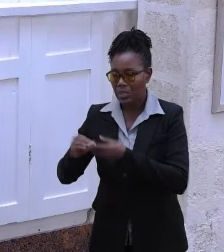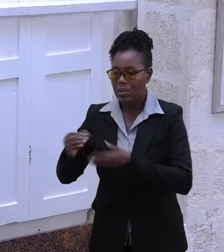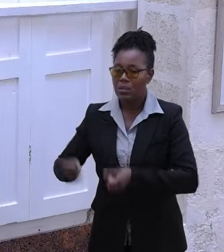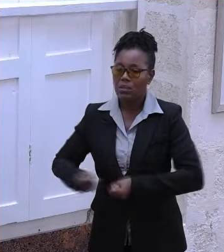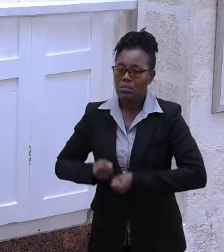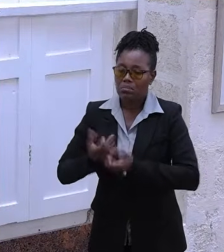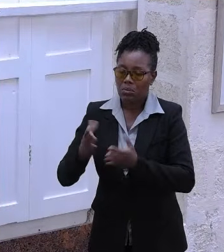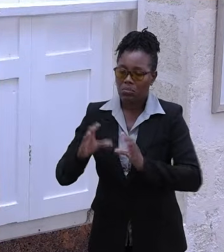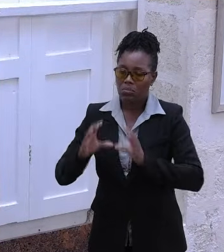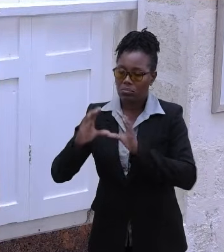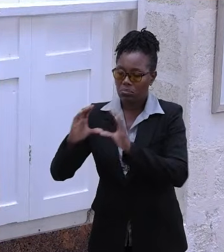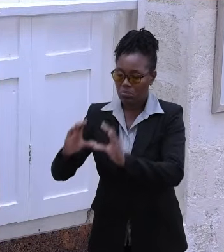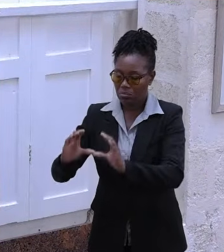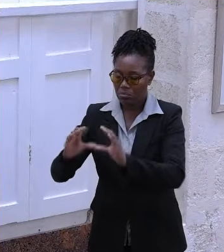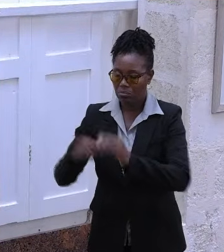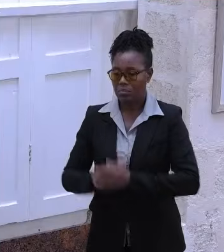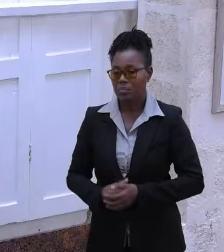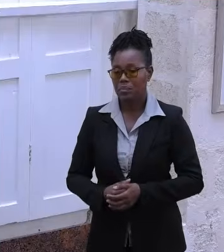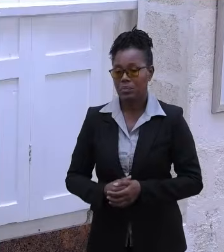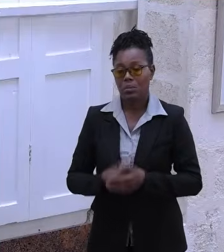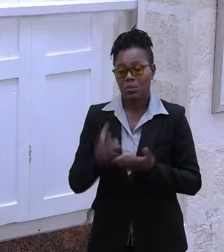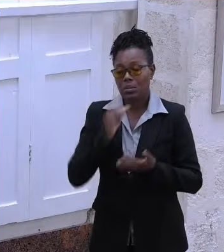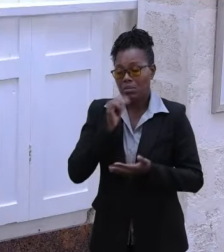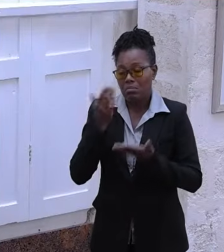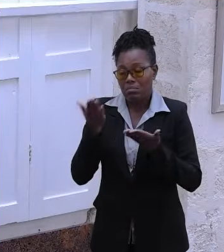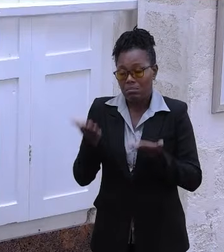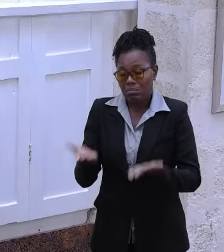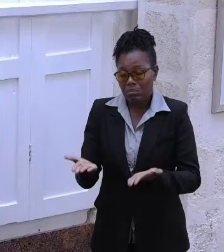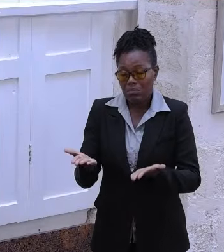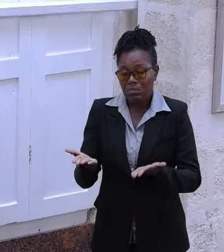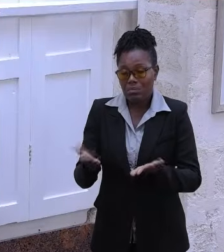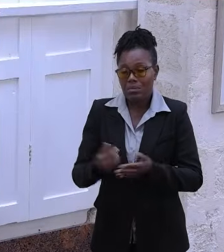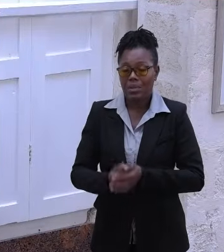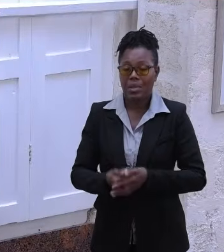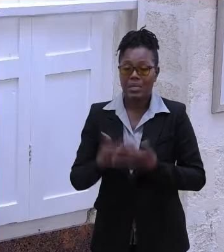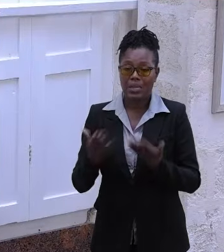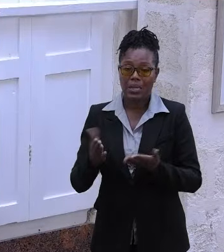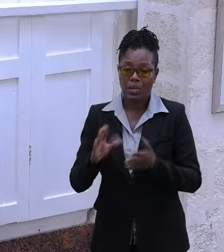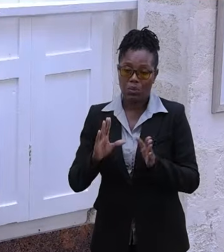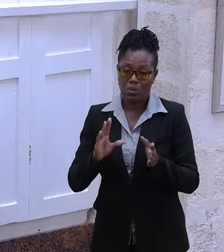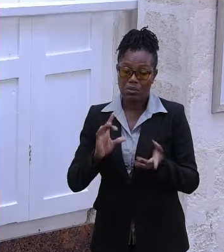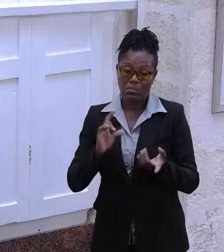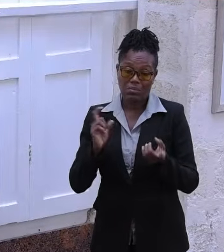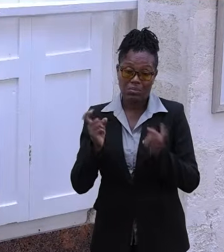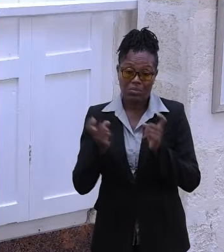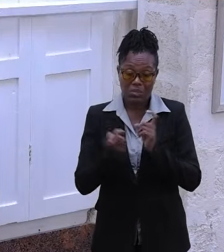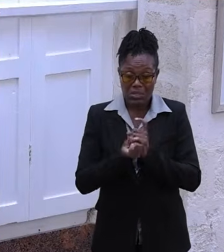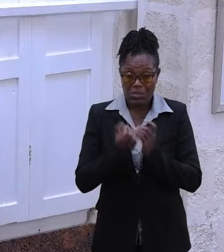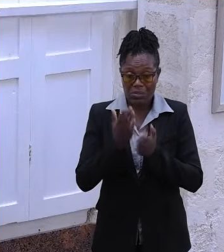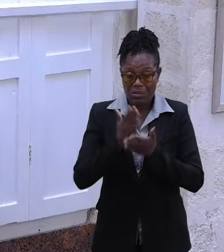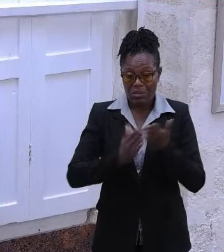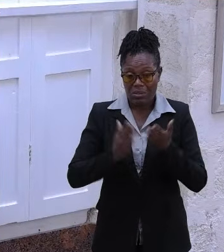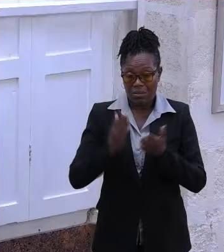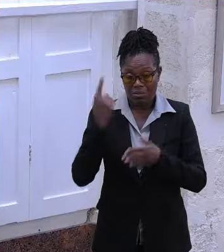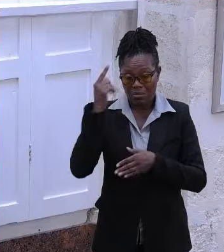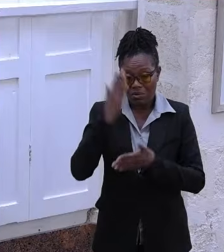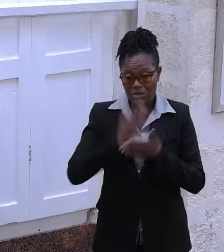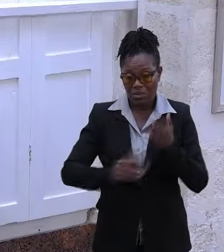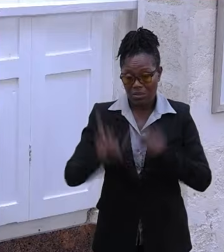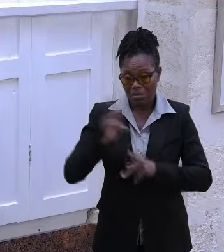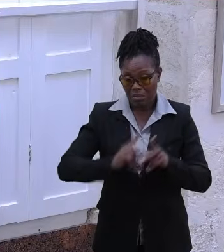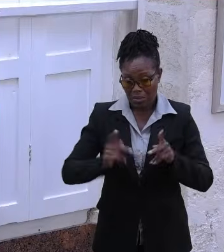was not there, and the ground was shifty for some people, and it was not done. And then, so we